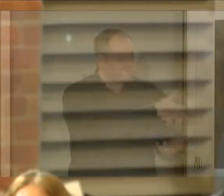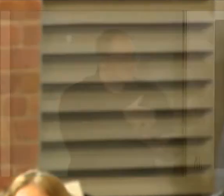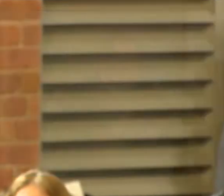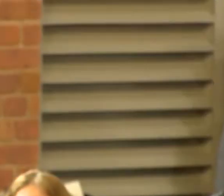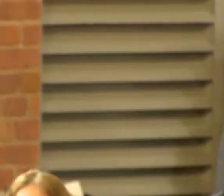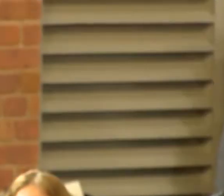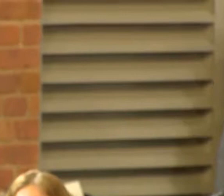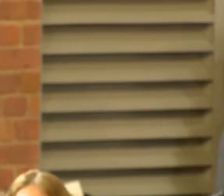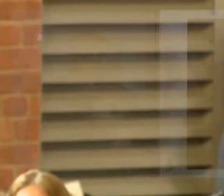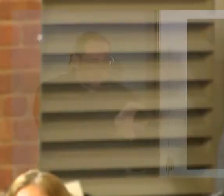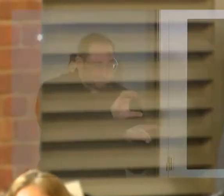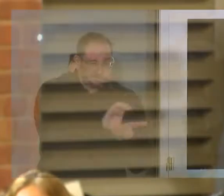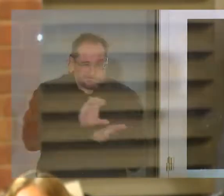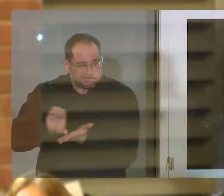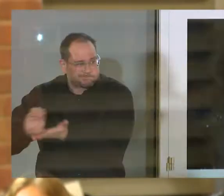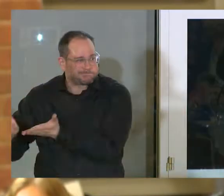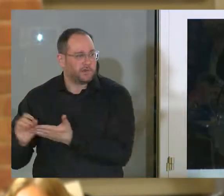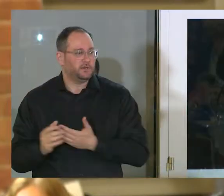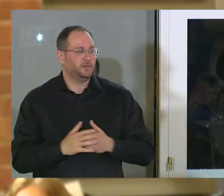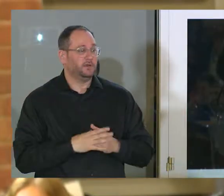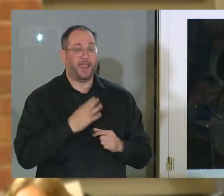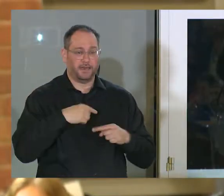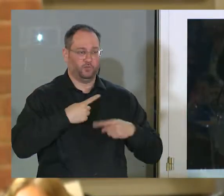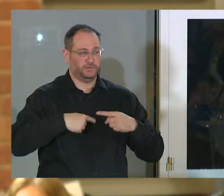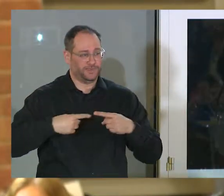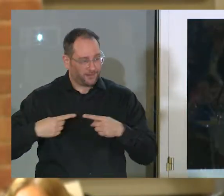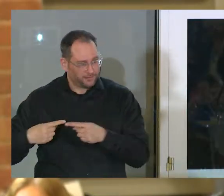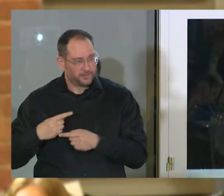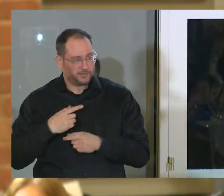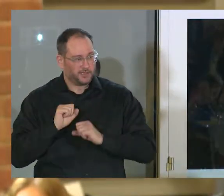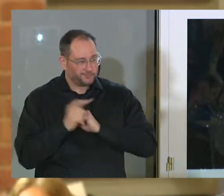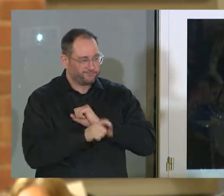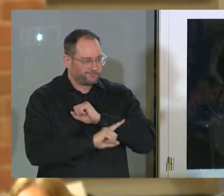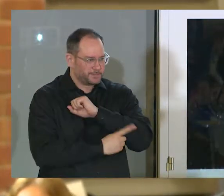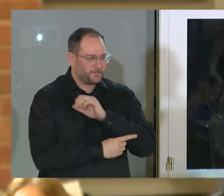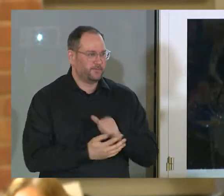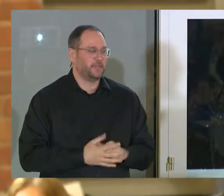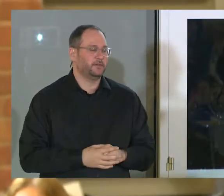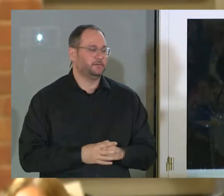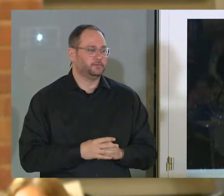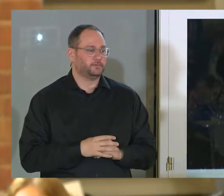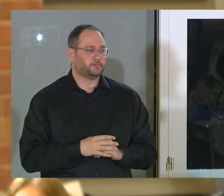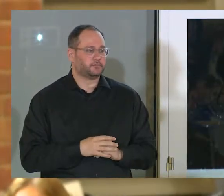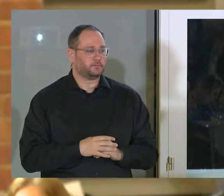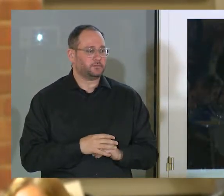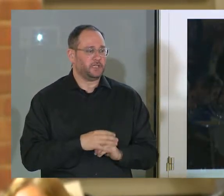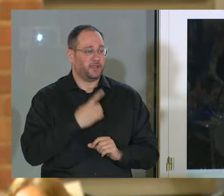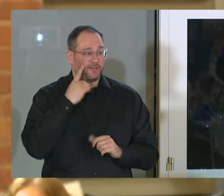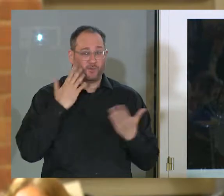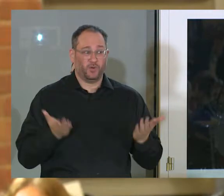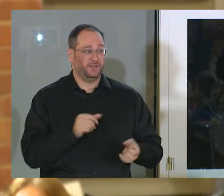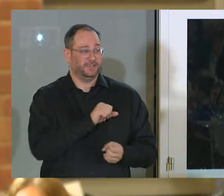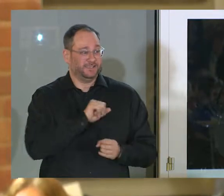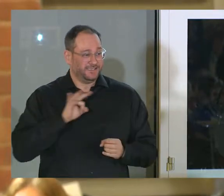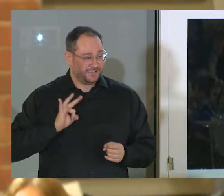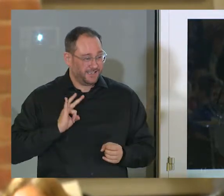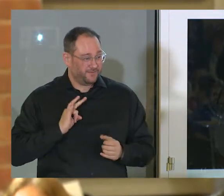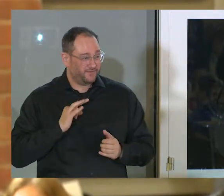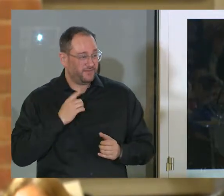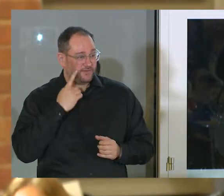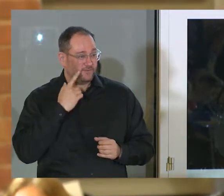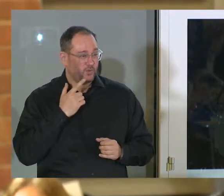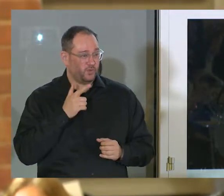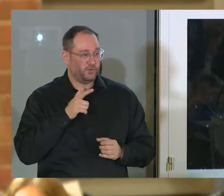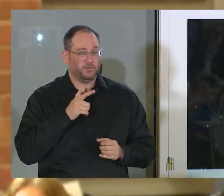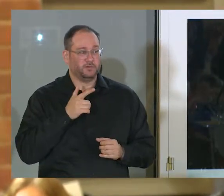recyclables. In fact, the funding in this area of government operations is for the staffing, it's for the fleet, and it's also for